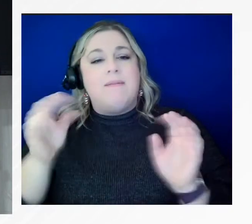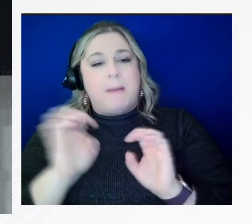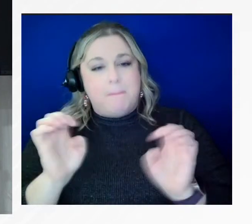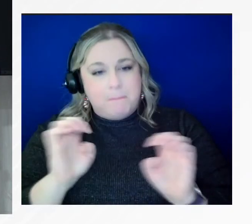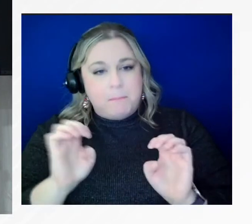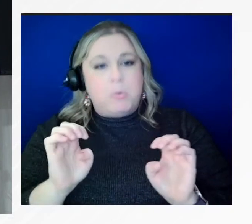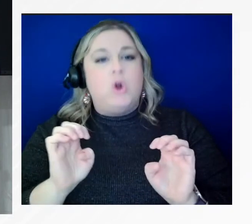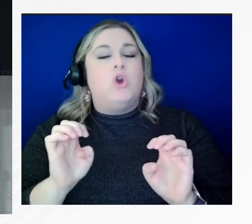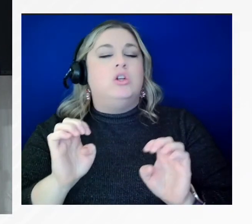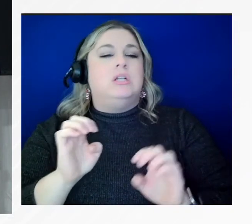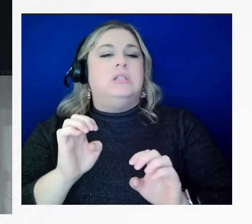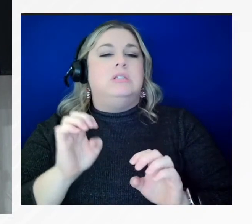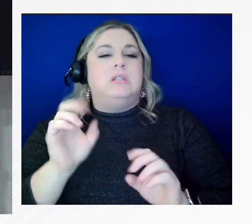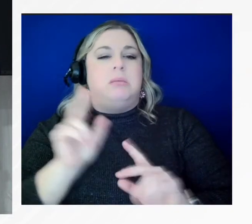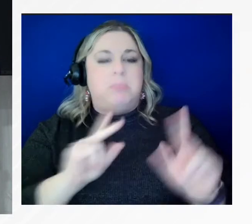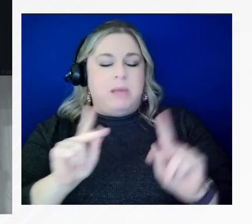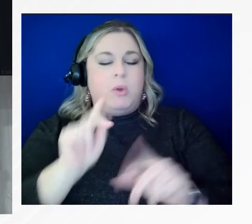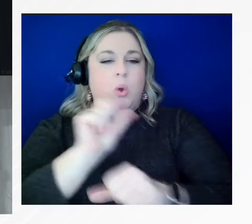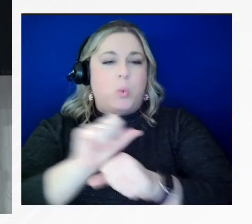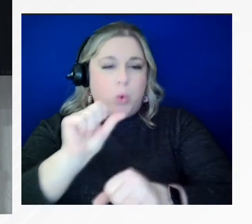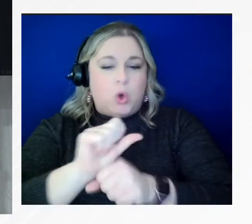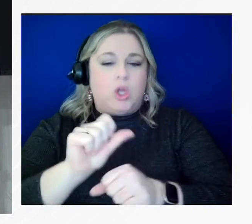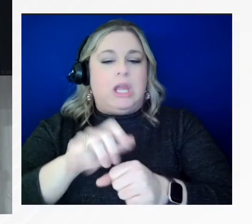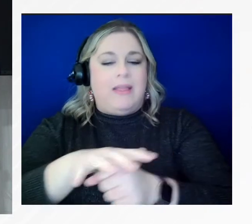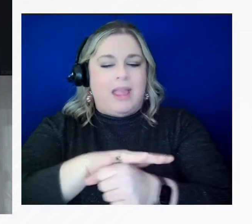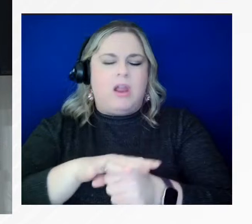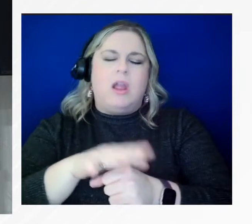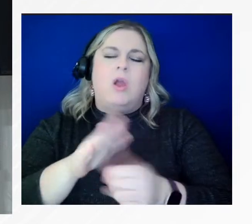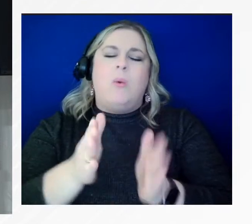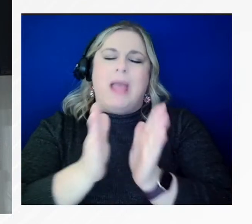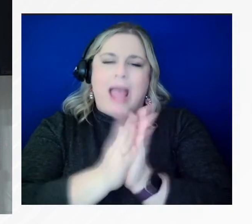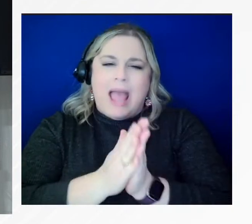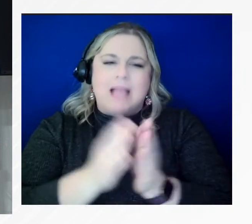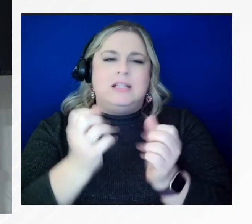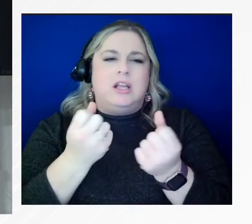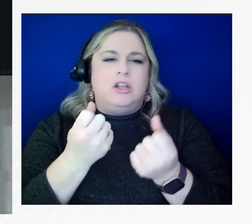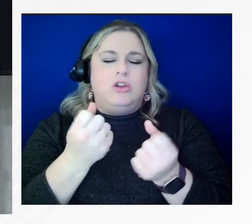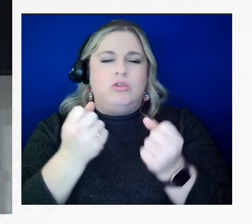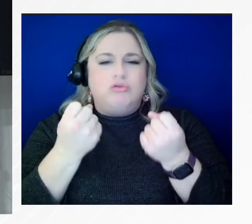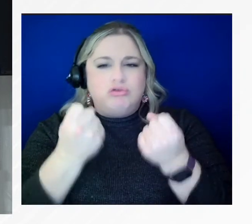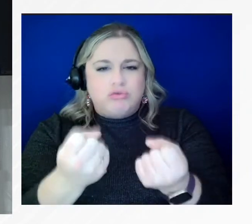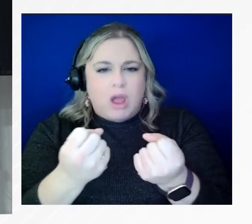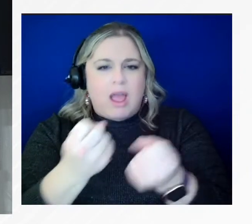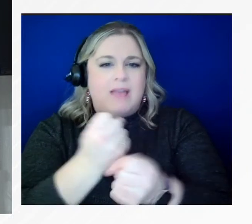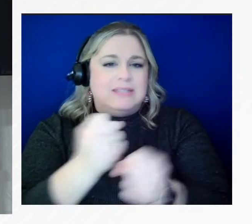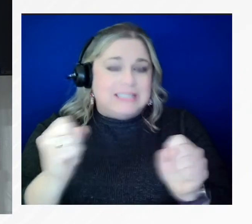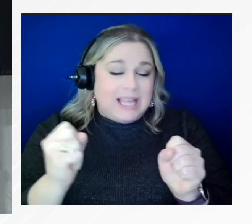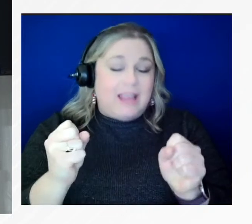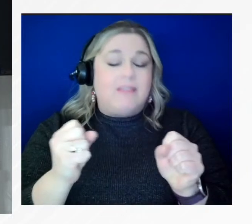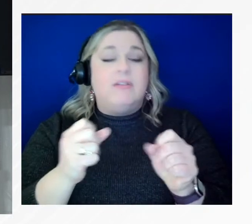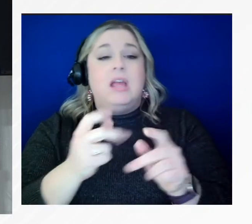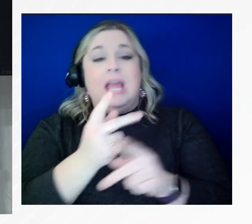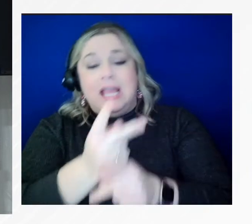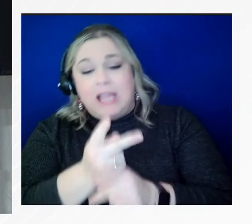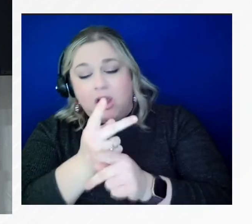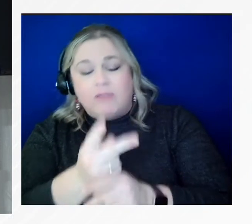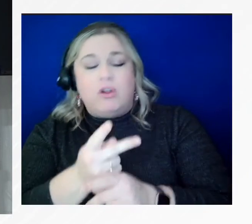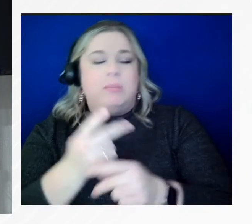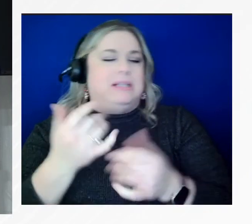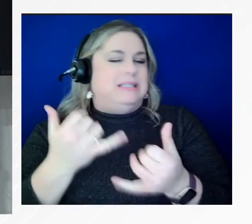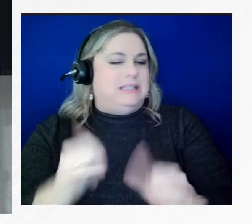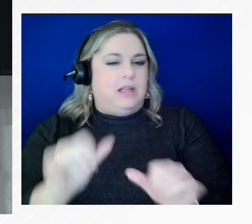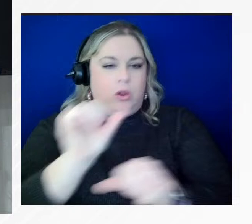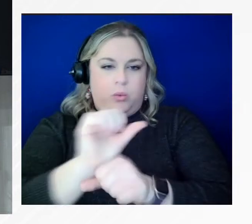working in the area, so we ask that you are cautious and drive safely in the area, as the folks are still going to be working, not just the